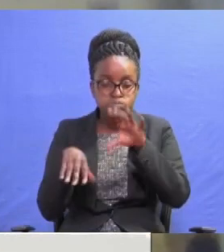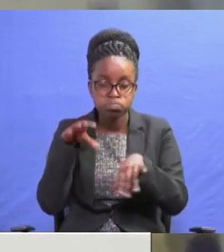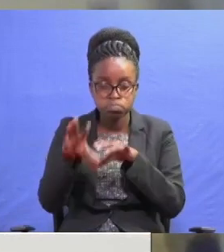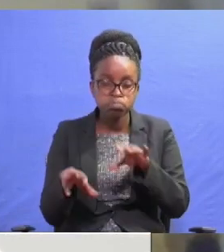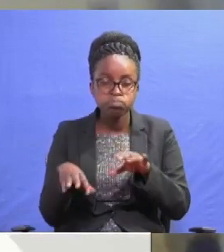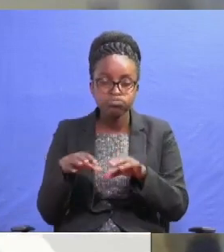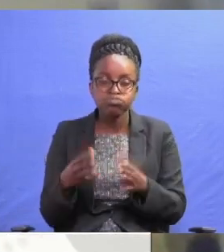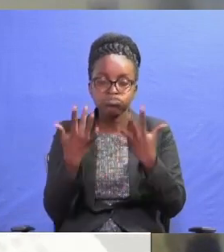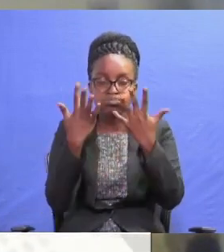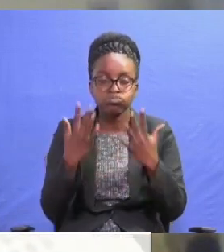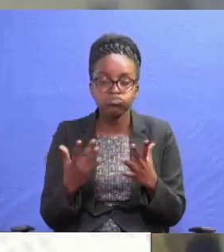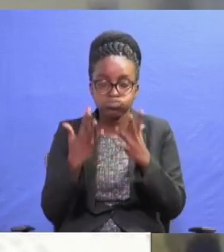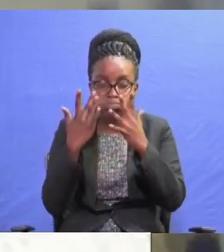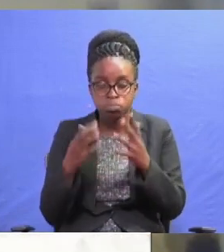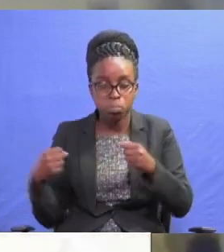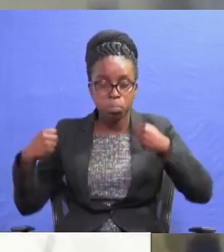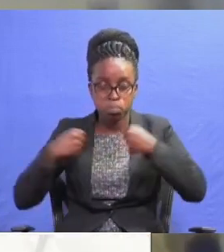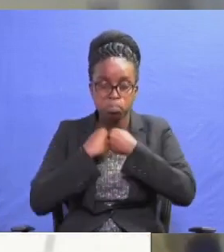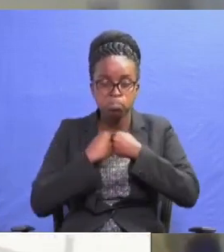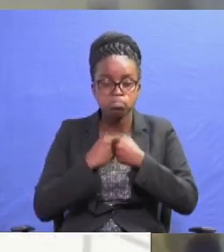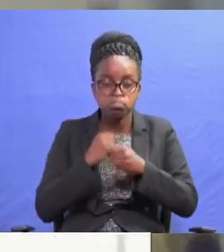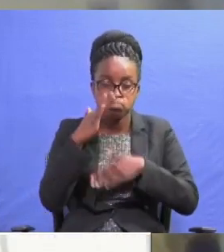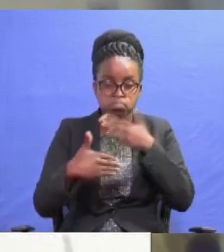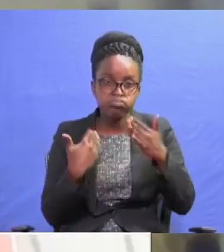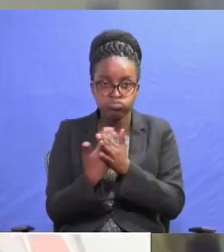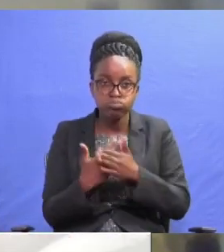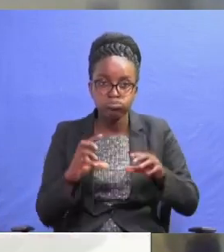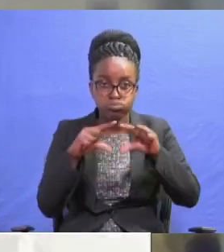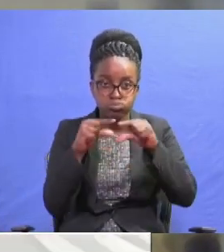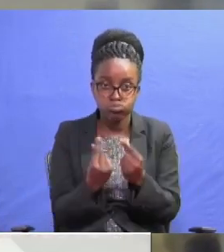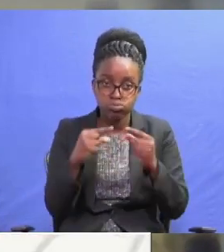on. And you remember even the gas blast the other day,